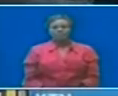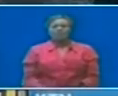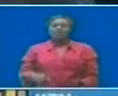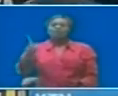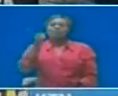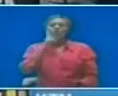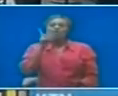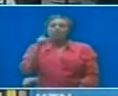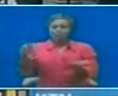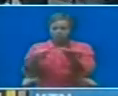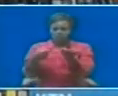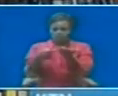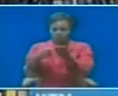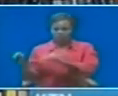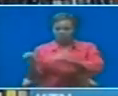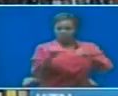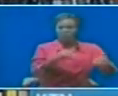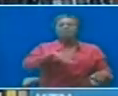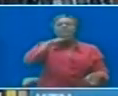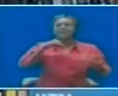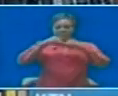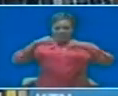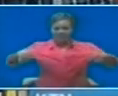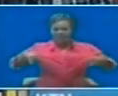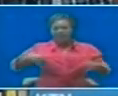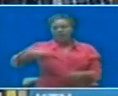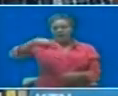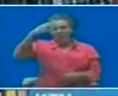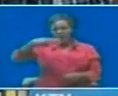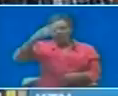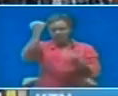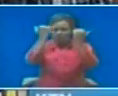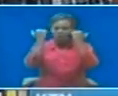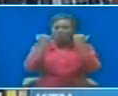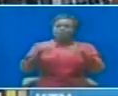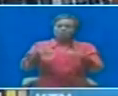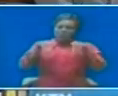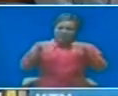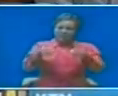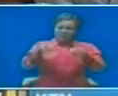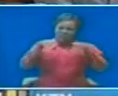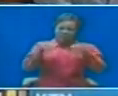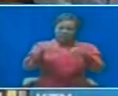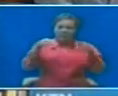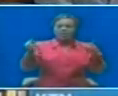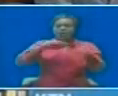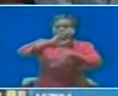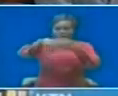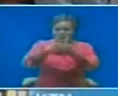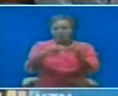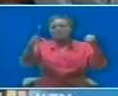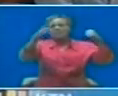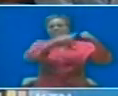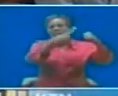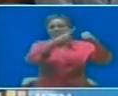Tomorrow's digital migration deadline, the ruling by the highest court in the land, was highly anticipated. All seven judges of